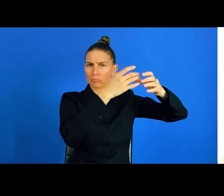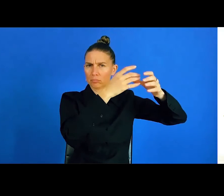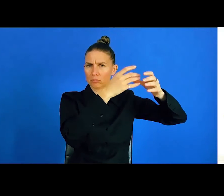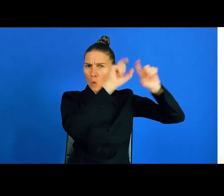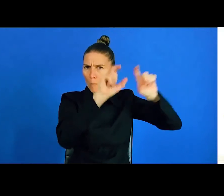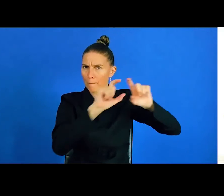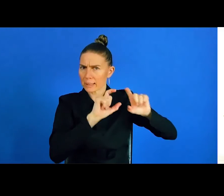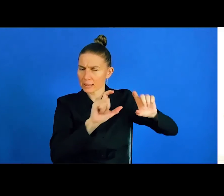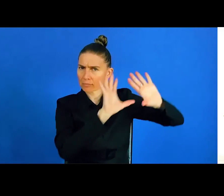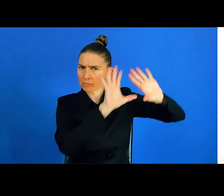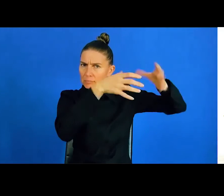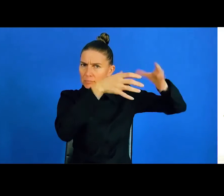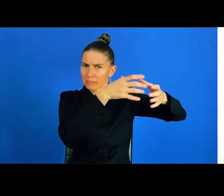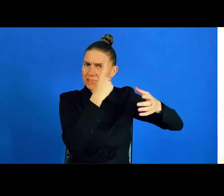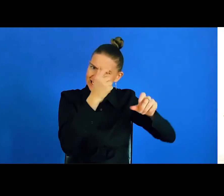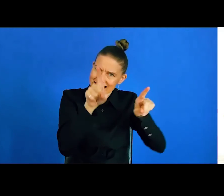have